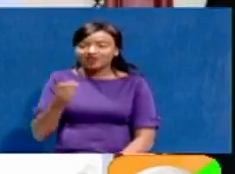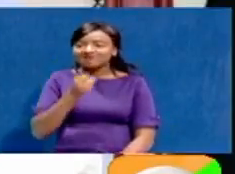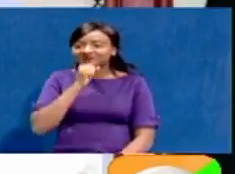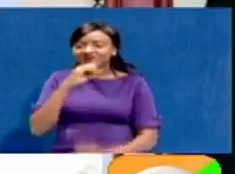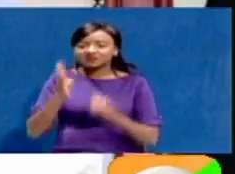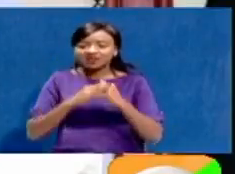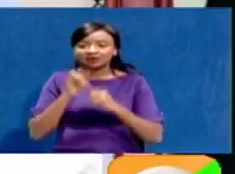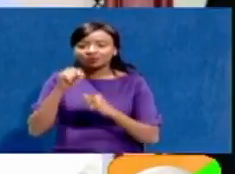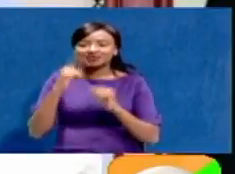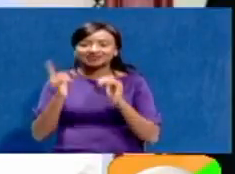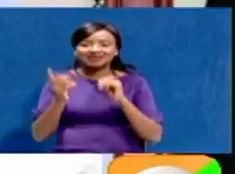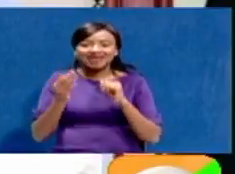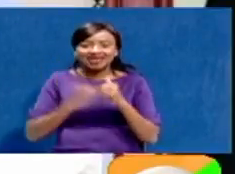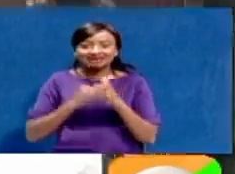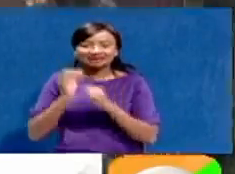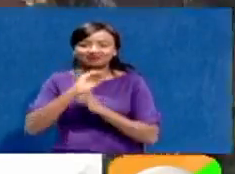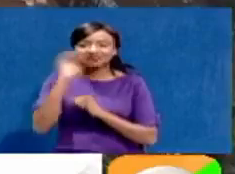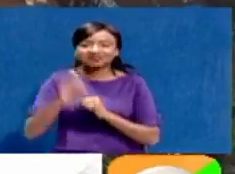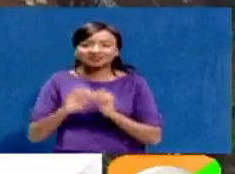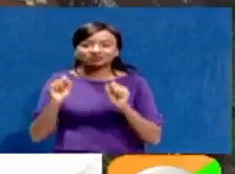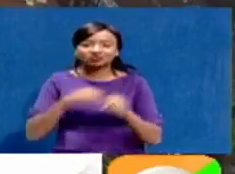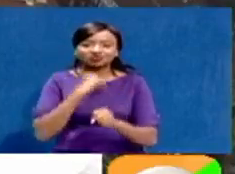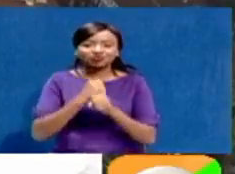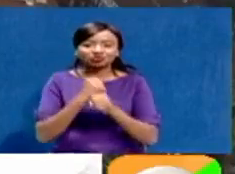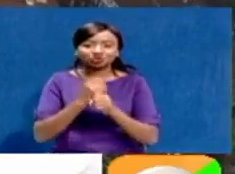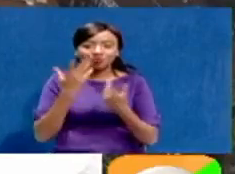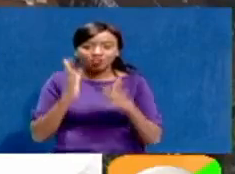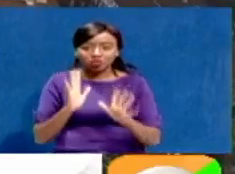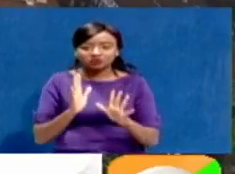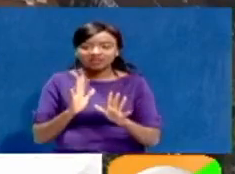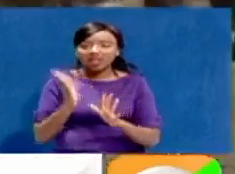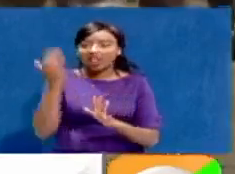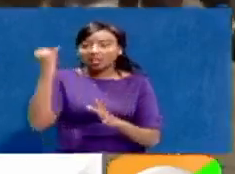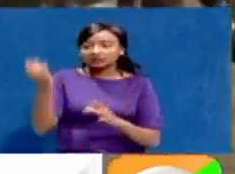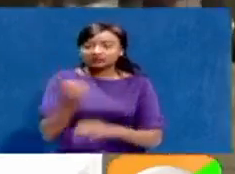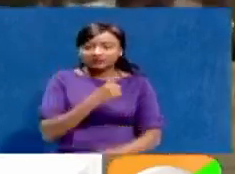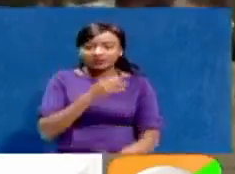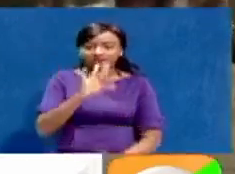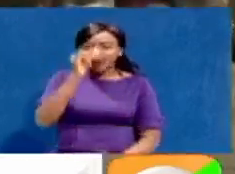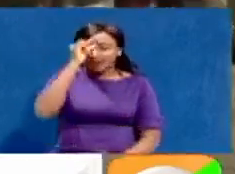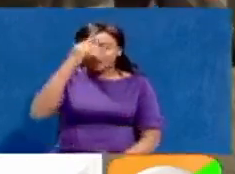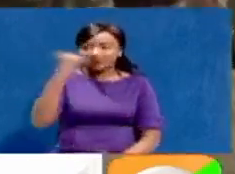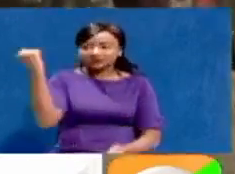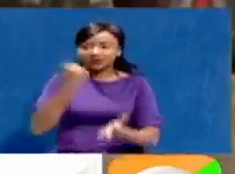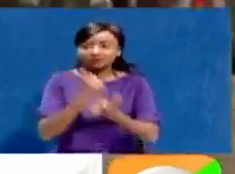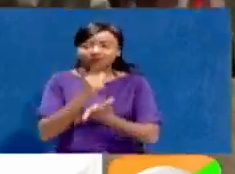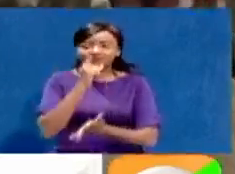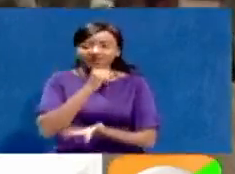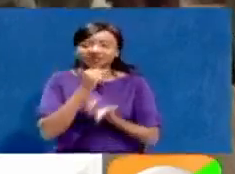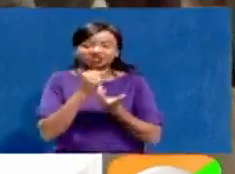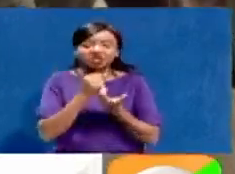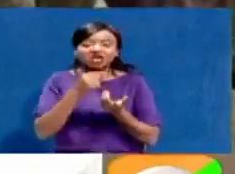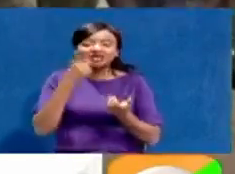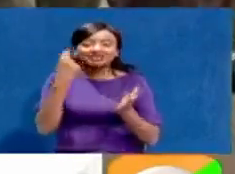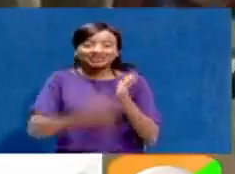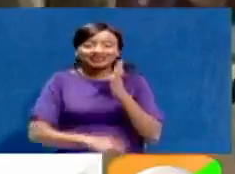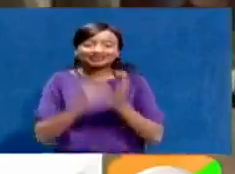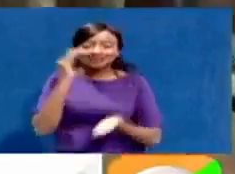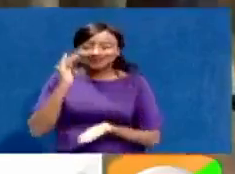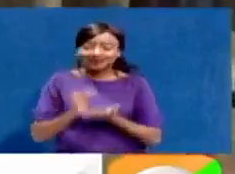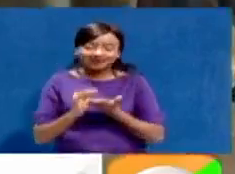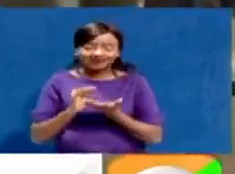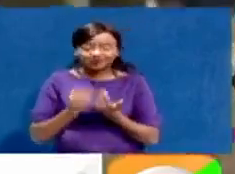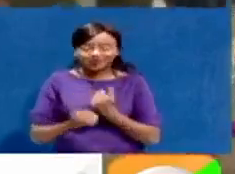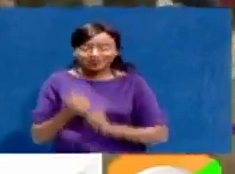59.8% will lose their jobs. Last month, the government approved tax relief measures to cushion Kenyans against the effects